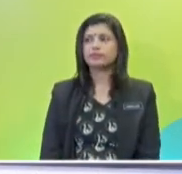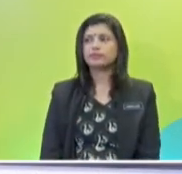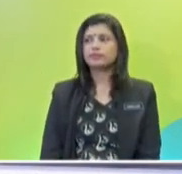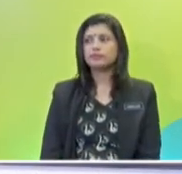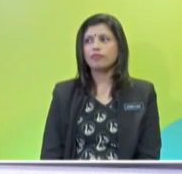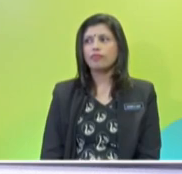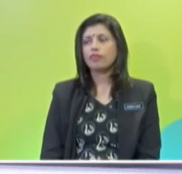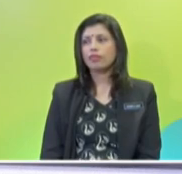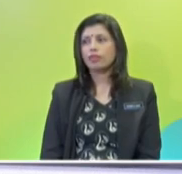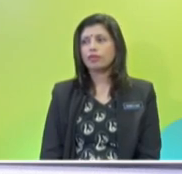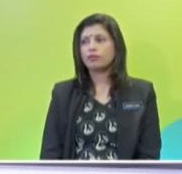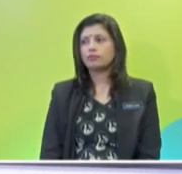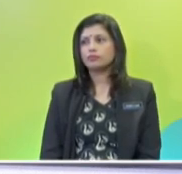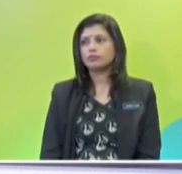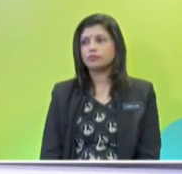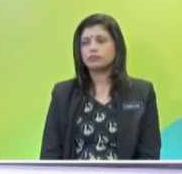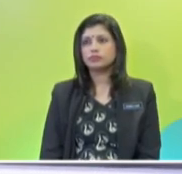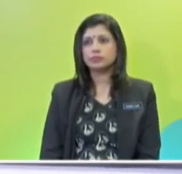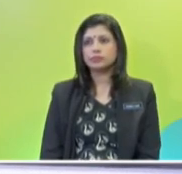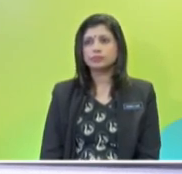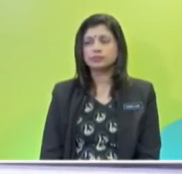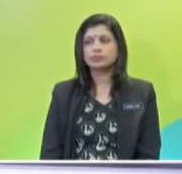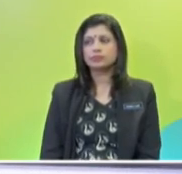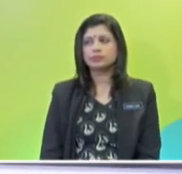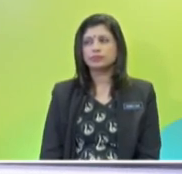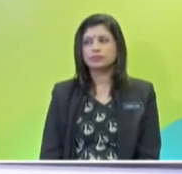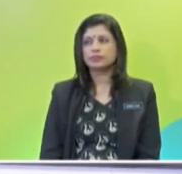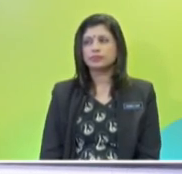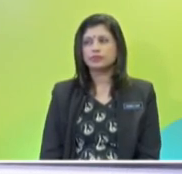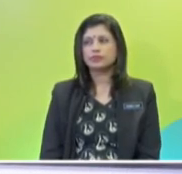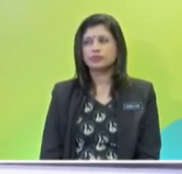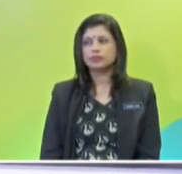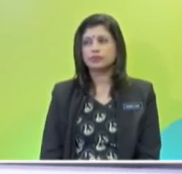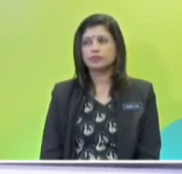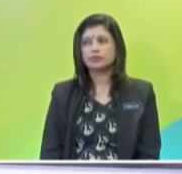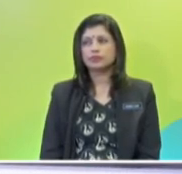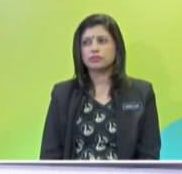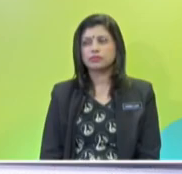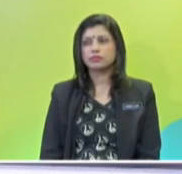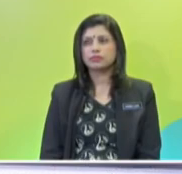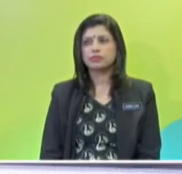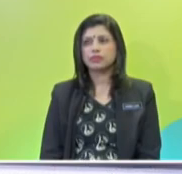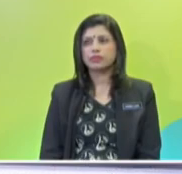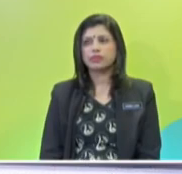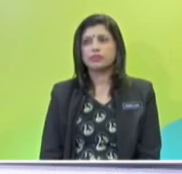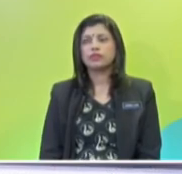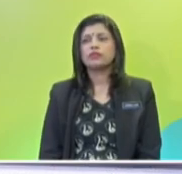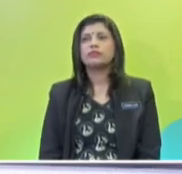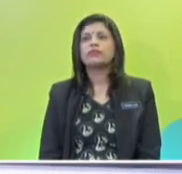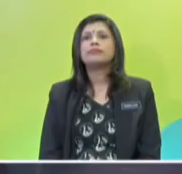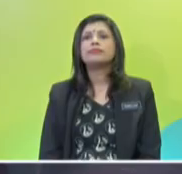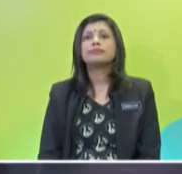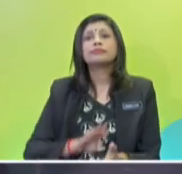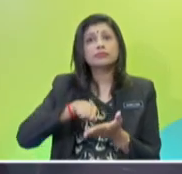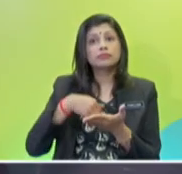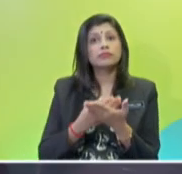1, 2. Everyone gets a star, teacher. Yes. Even though the boys won, it's okay. Yeah. Everyone still did an amazing job. All of them got the